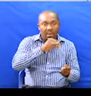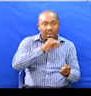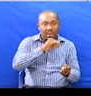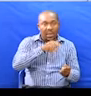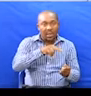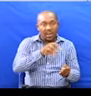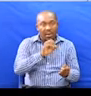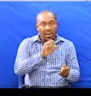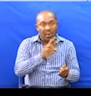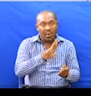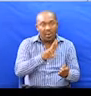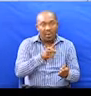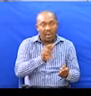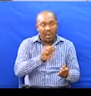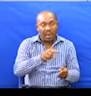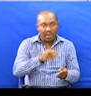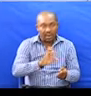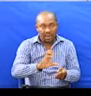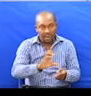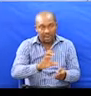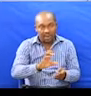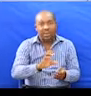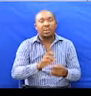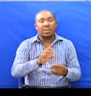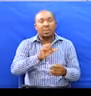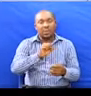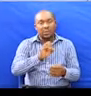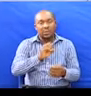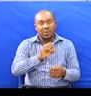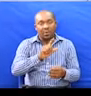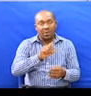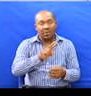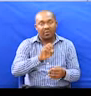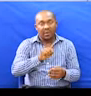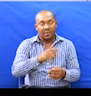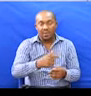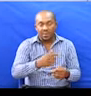why we say they are soluble in water, but insoluble in what? Organic solvent.